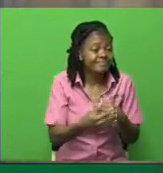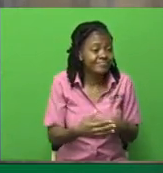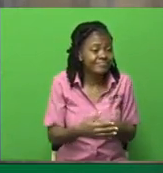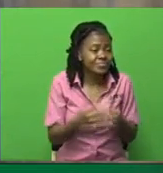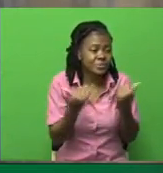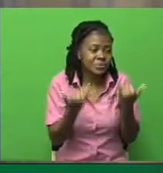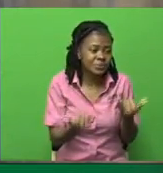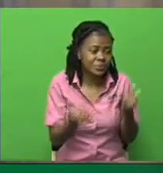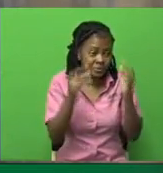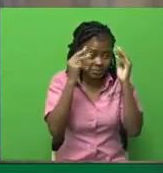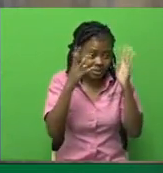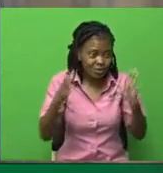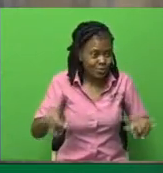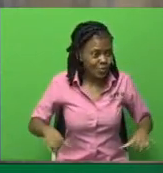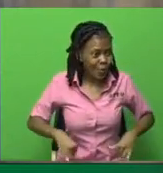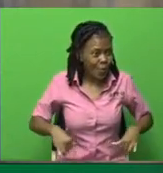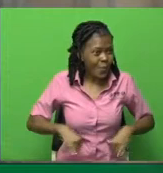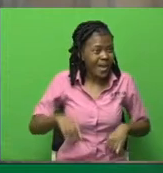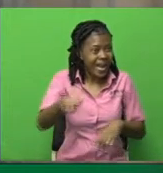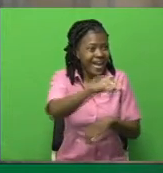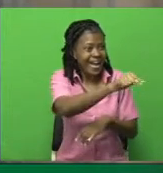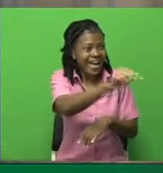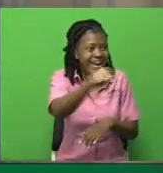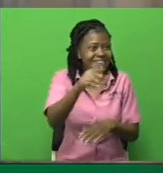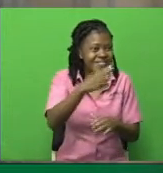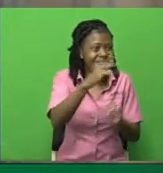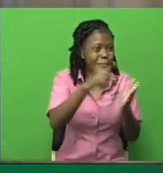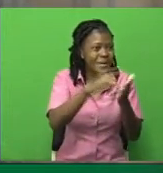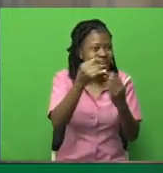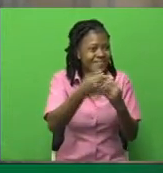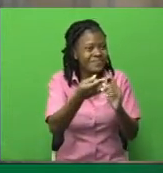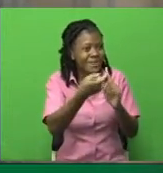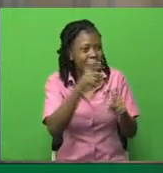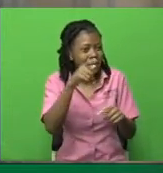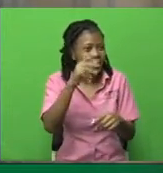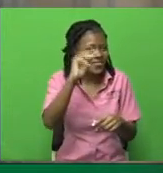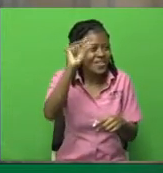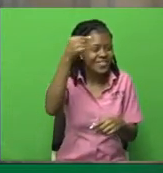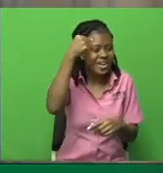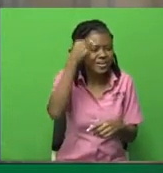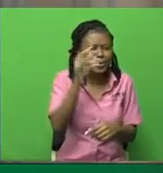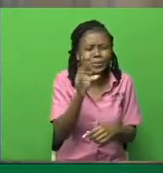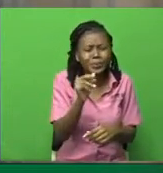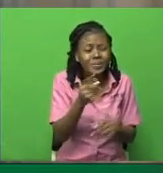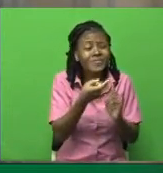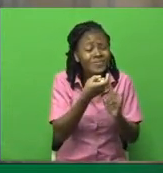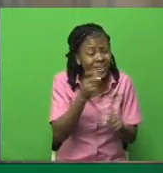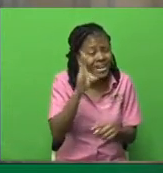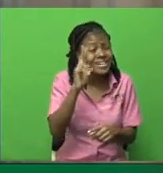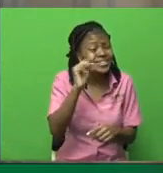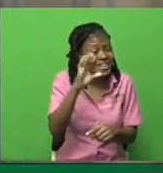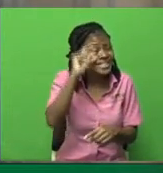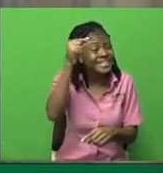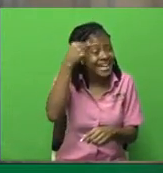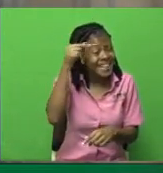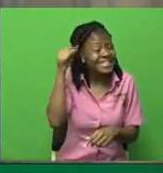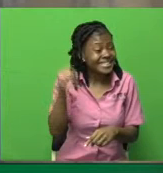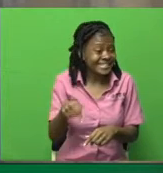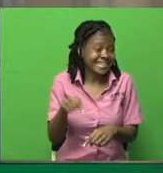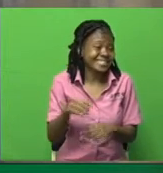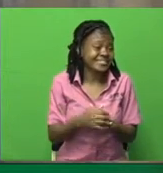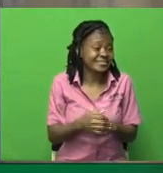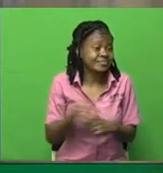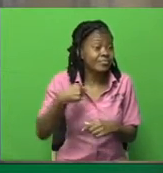talking about all that came from the government I led from under my watch through a good minister of